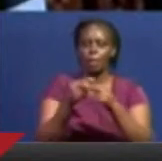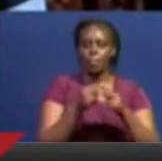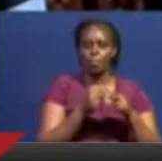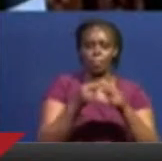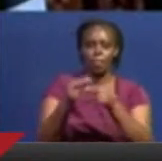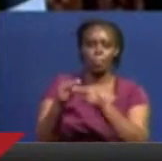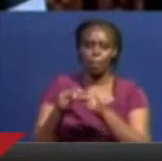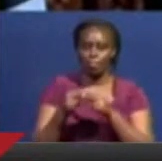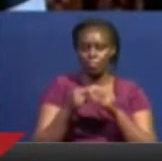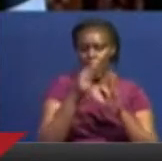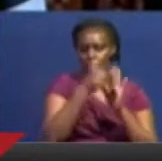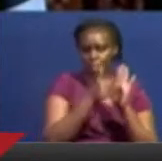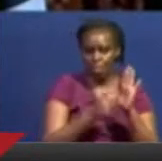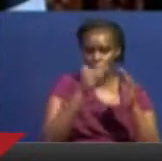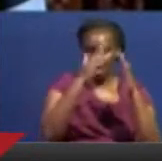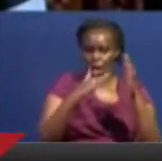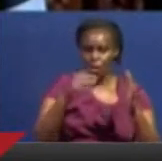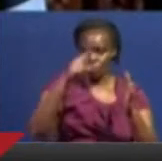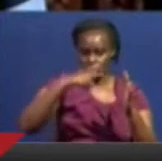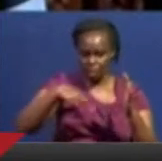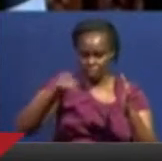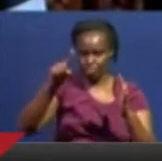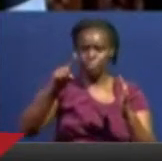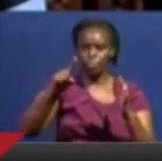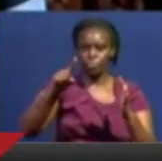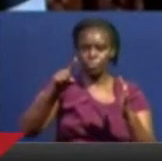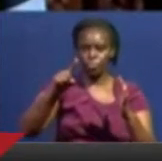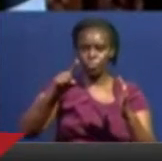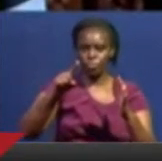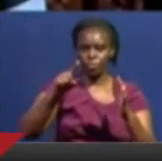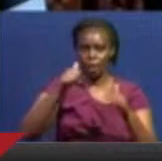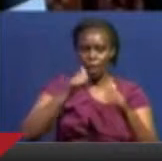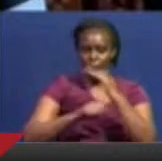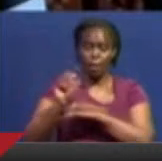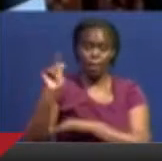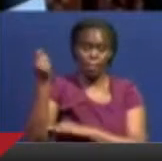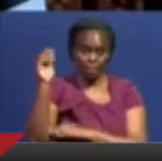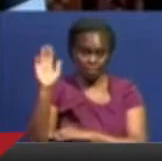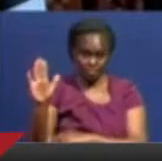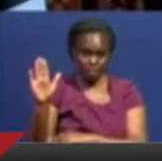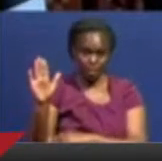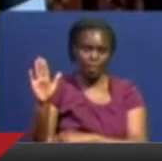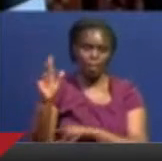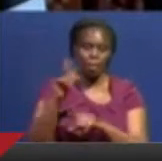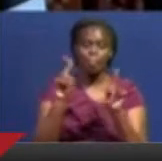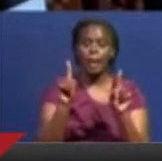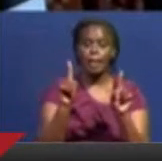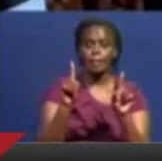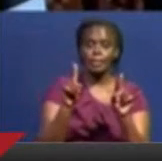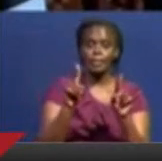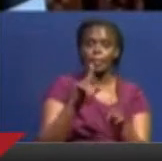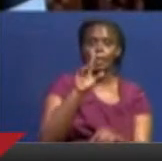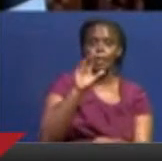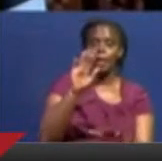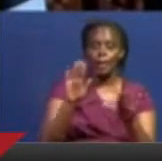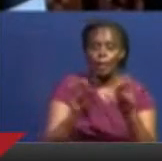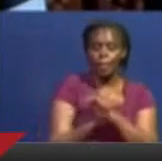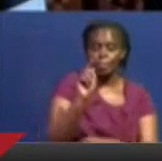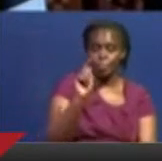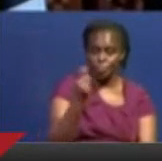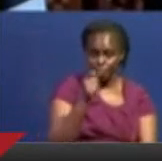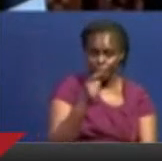the House is required to approve their nomination by the President. However, in respect to the Deputy President,